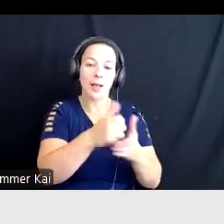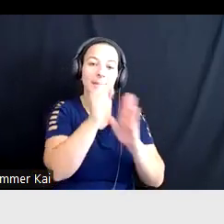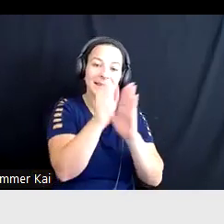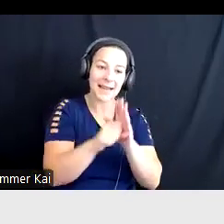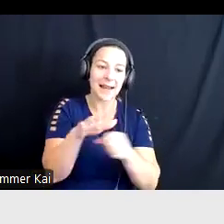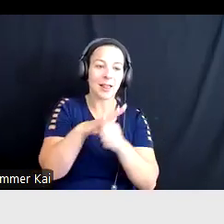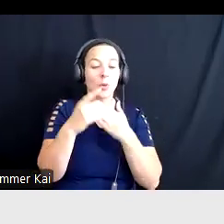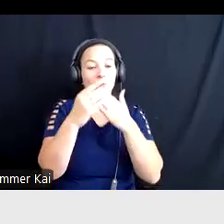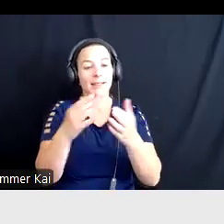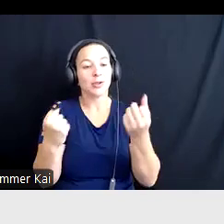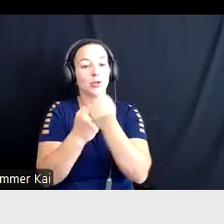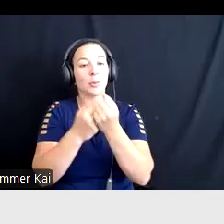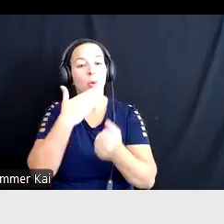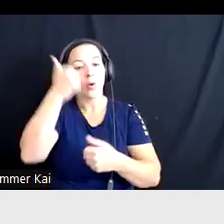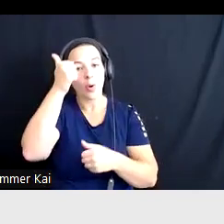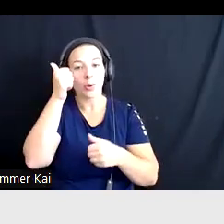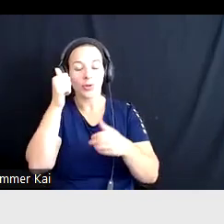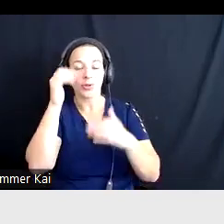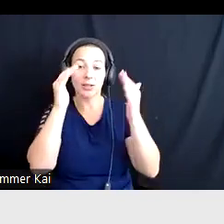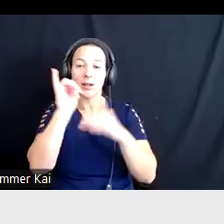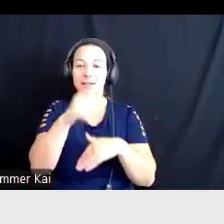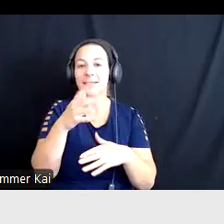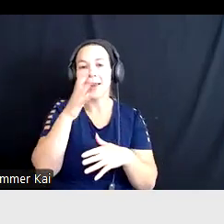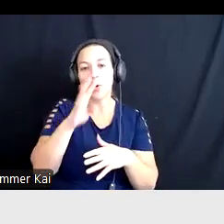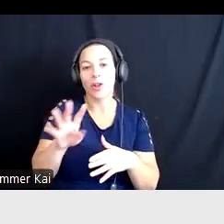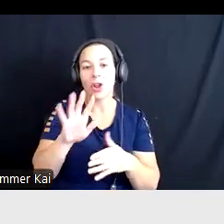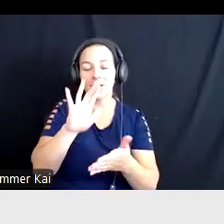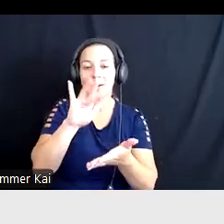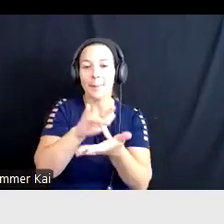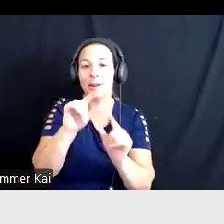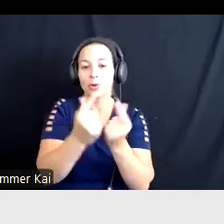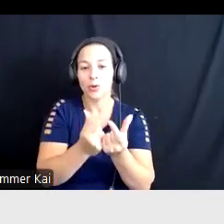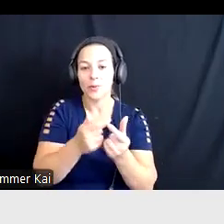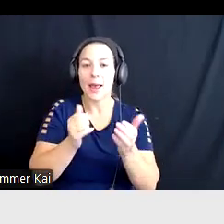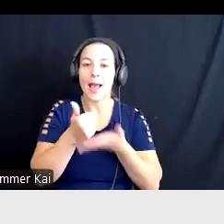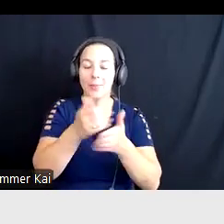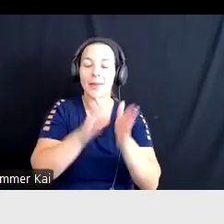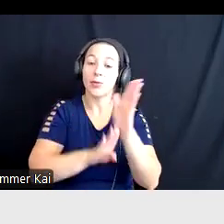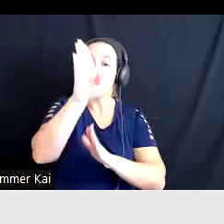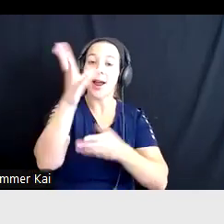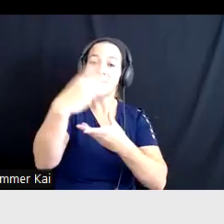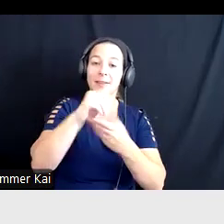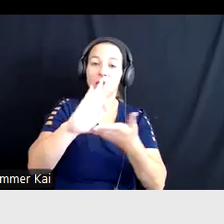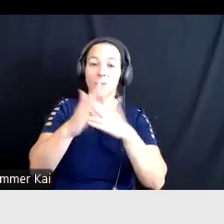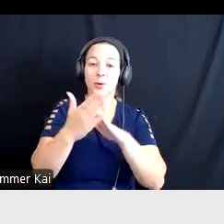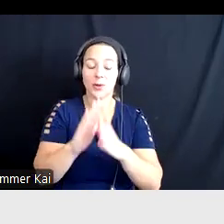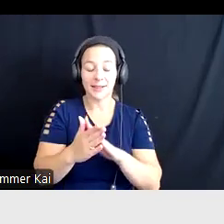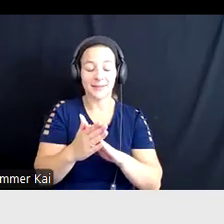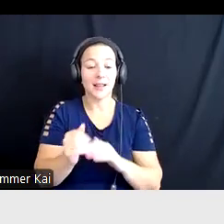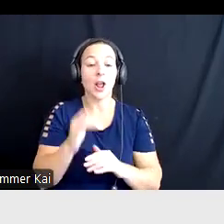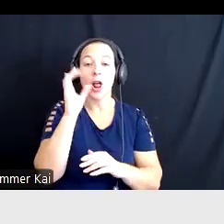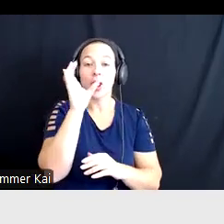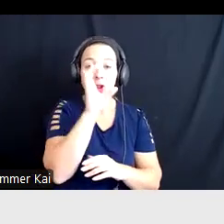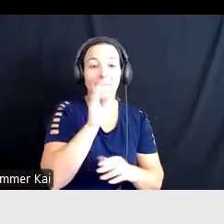with disabilities in that overlooked middle thrive in the community. And we're especially, again, looking at those who do not qualify